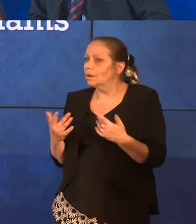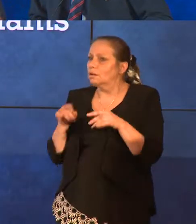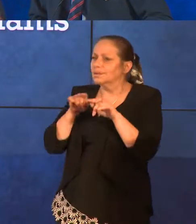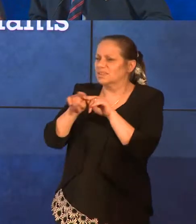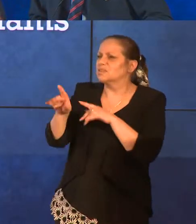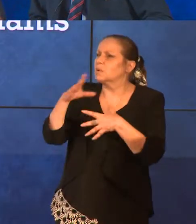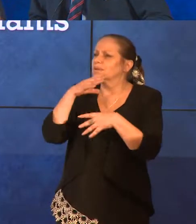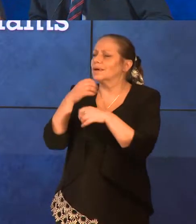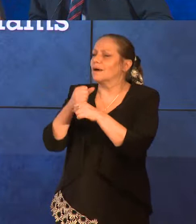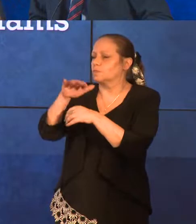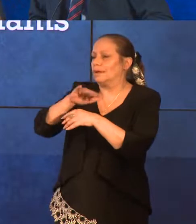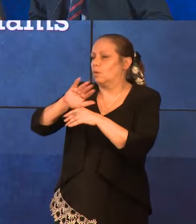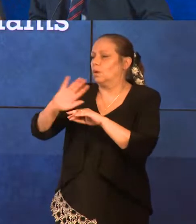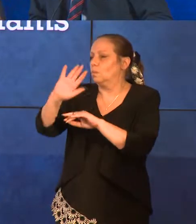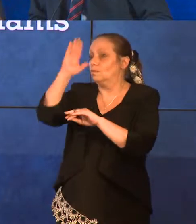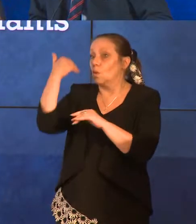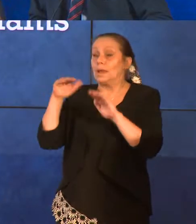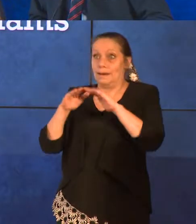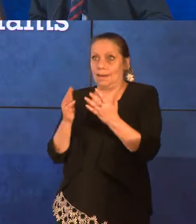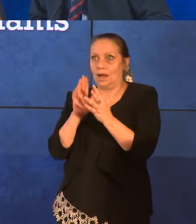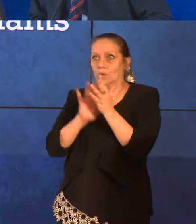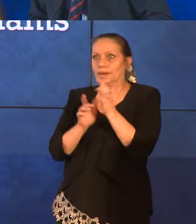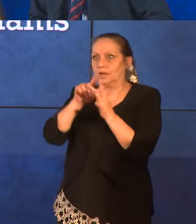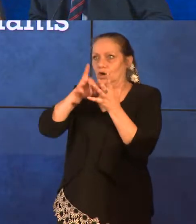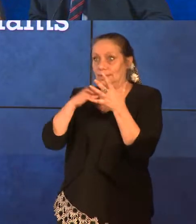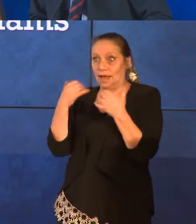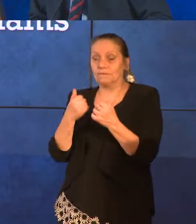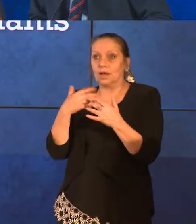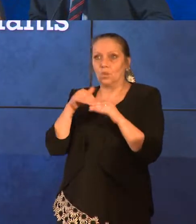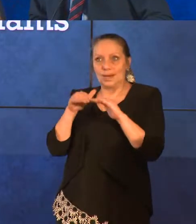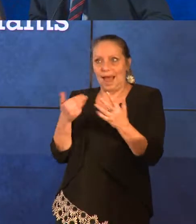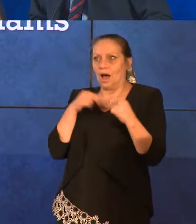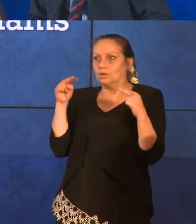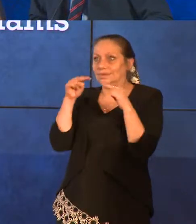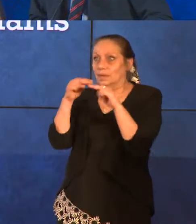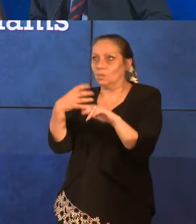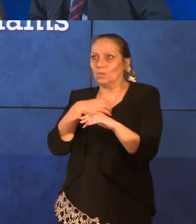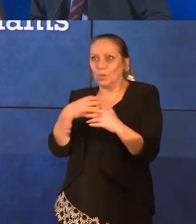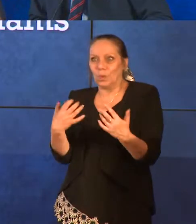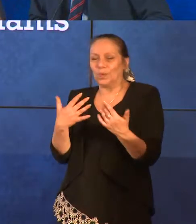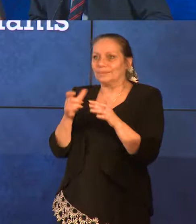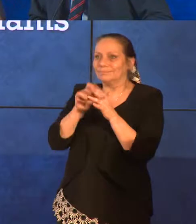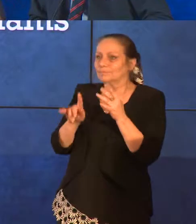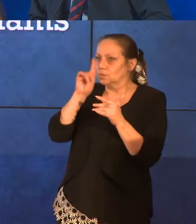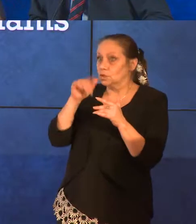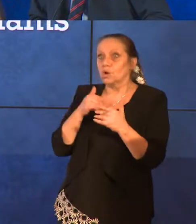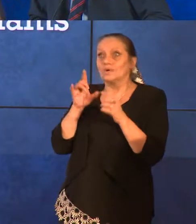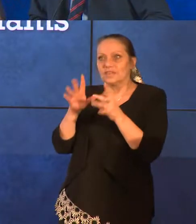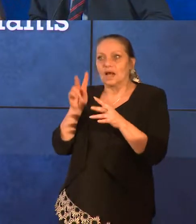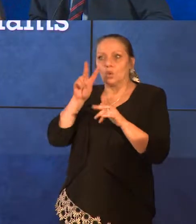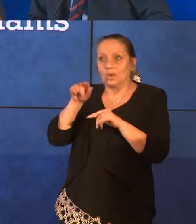government area, but I guess now with the NDIS we're seeing more of that intersection, so it's an area we're looking at as